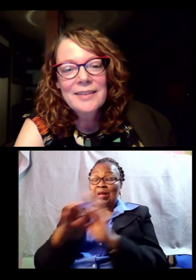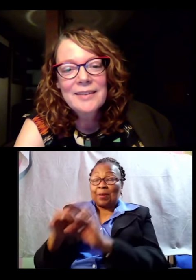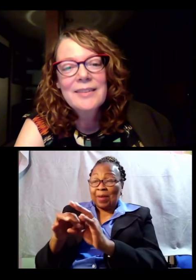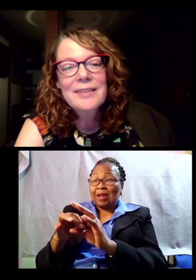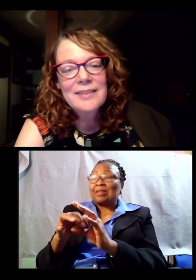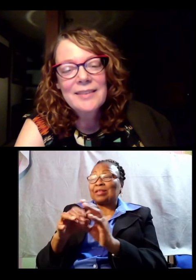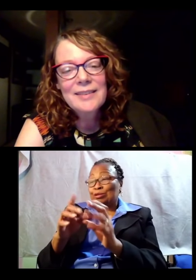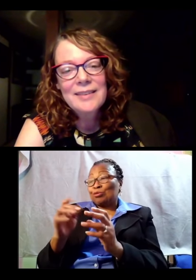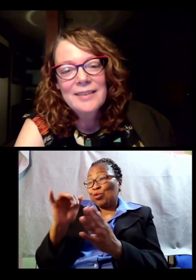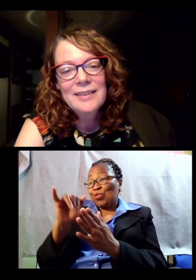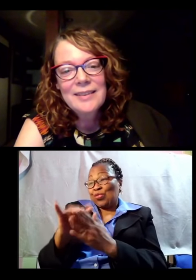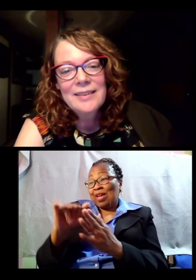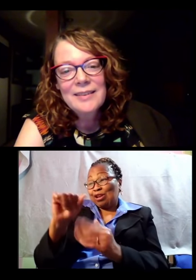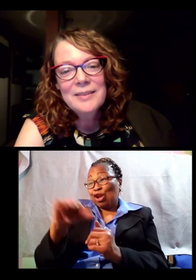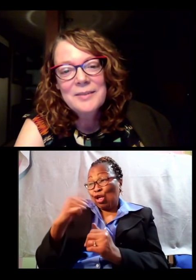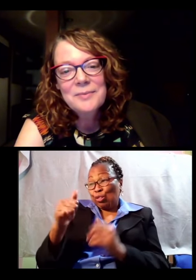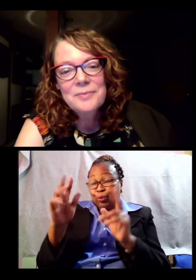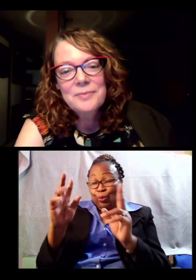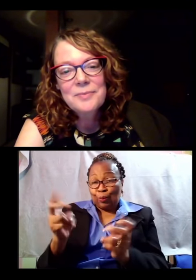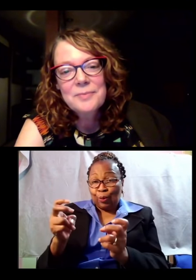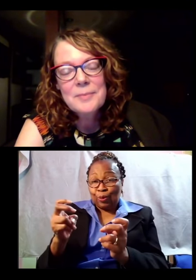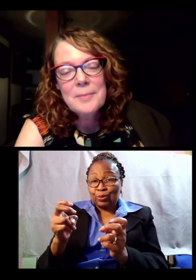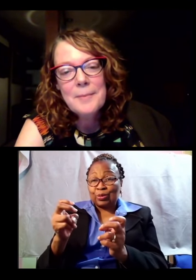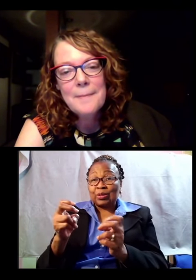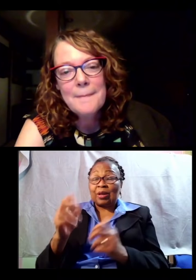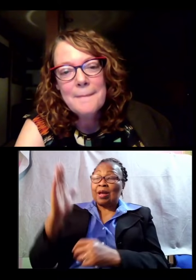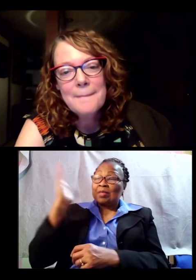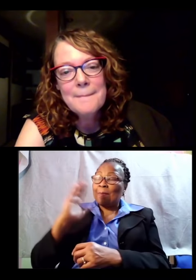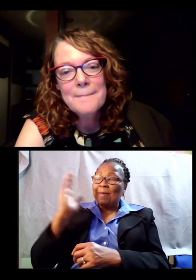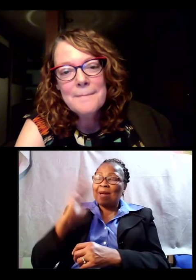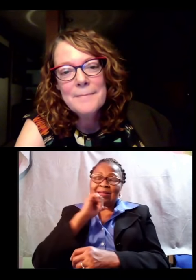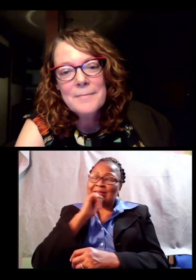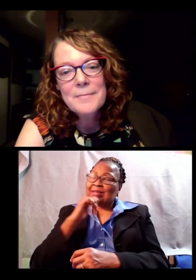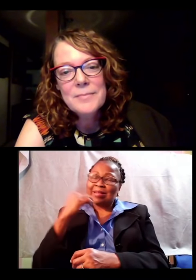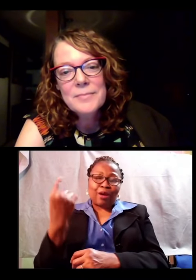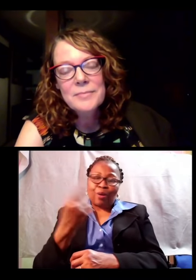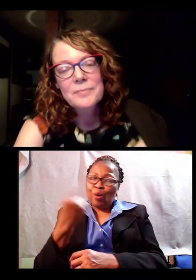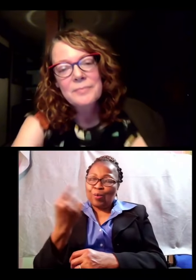quote. So the past isn't always